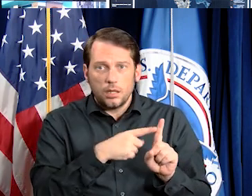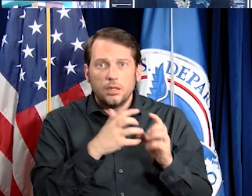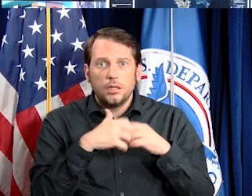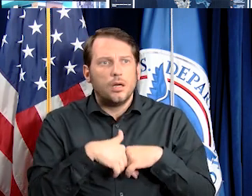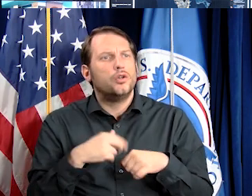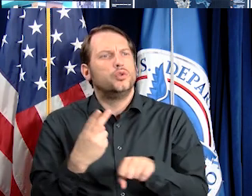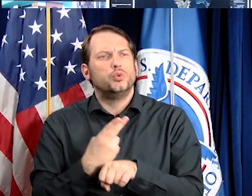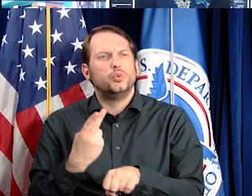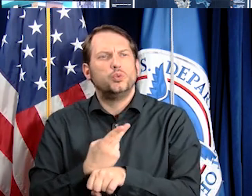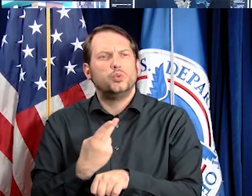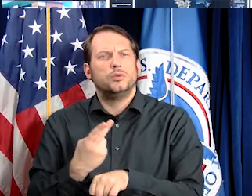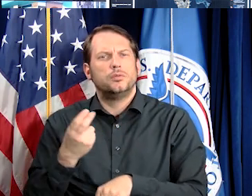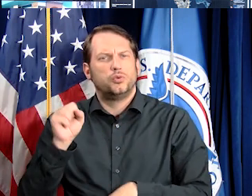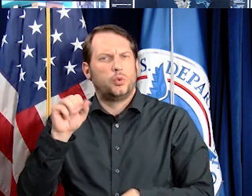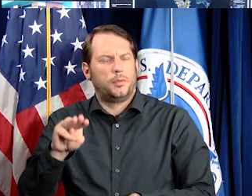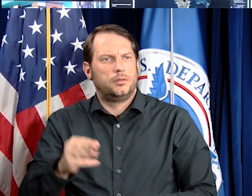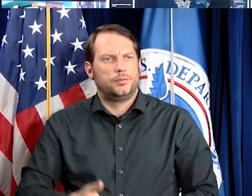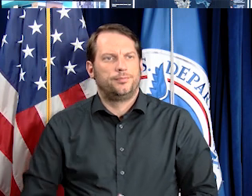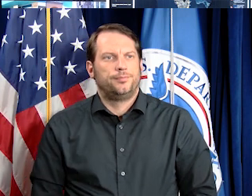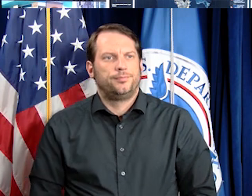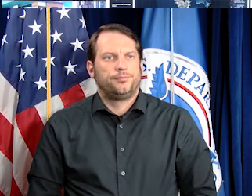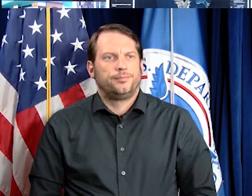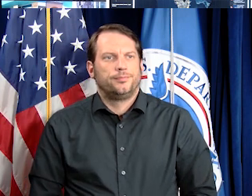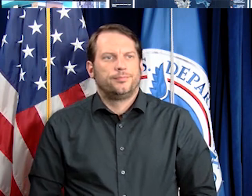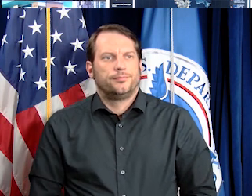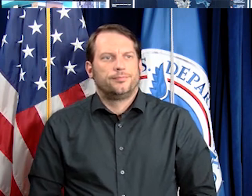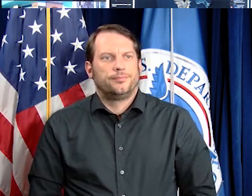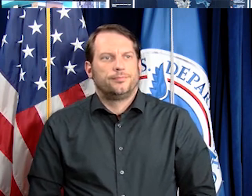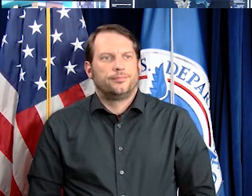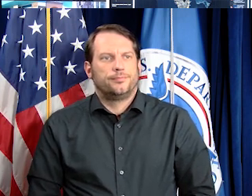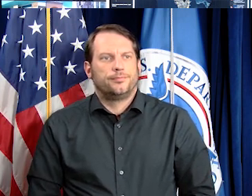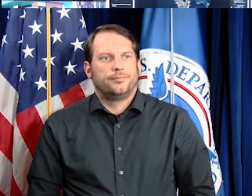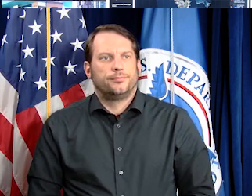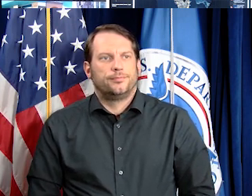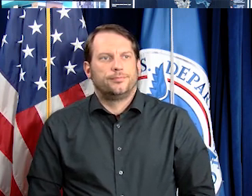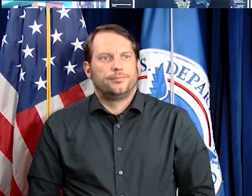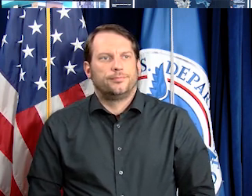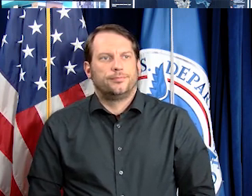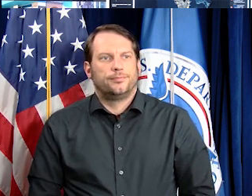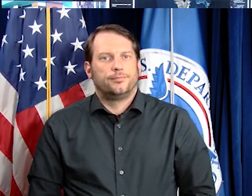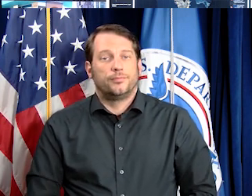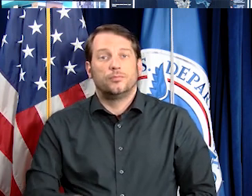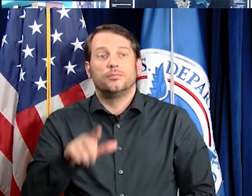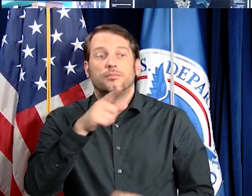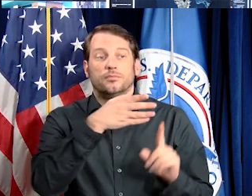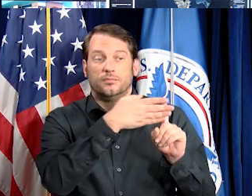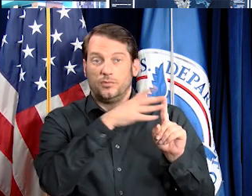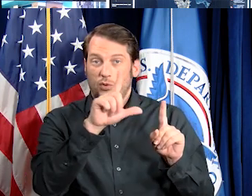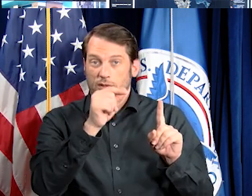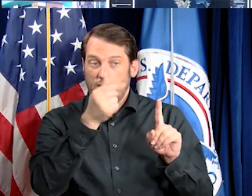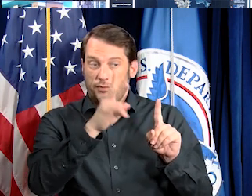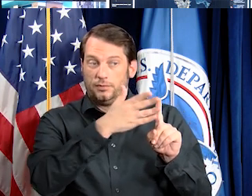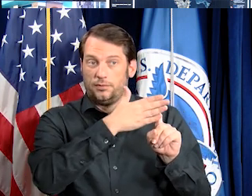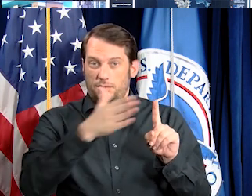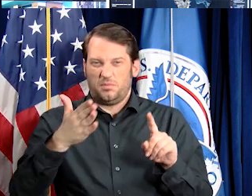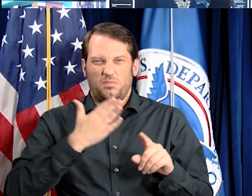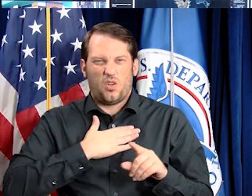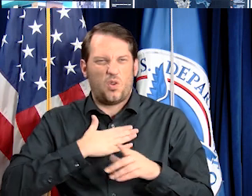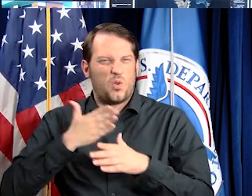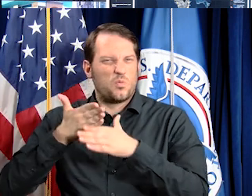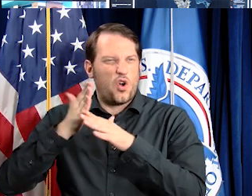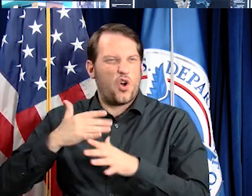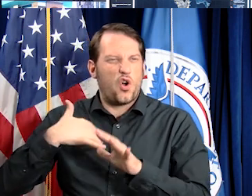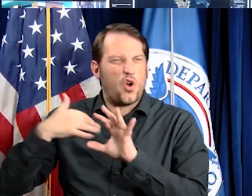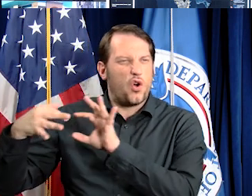other information out there. And so what we've been doing since 2017 with the help of my partner